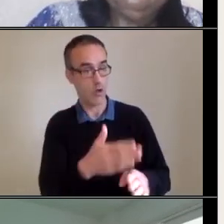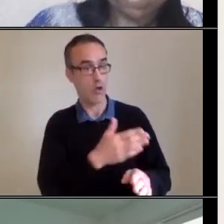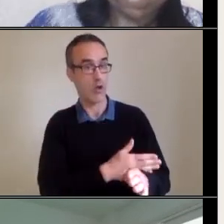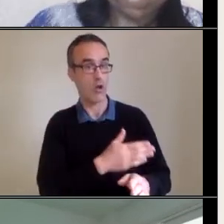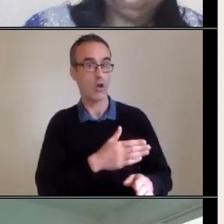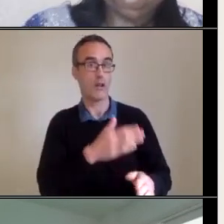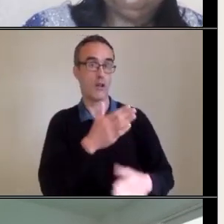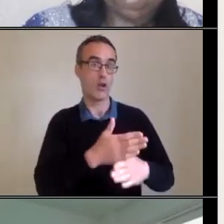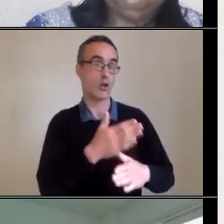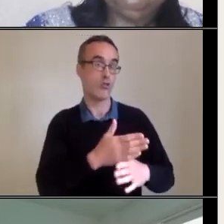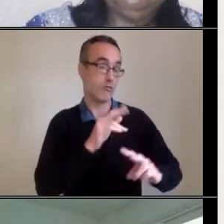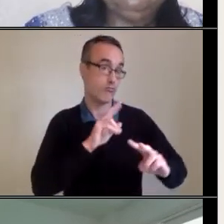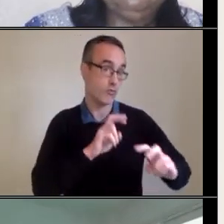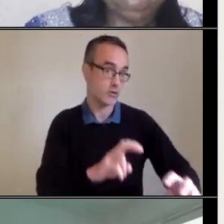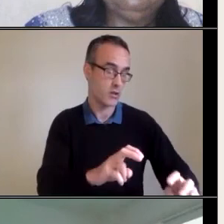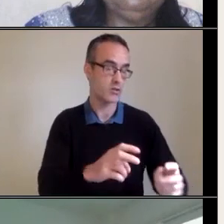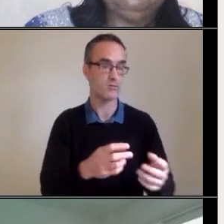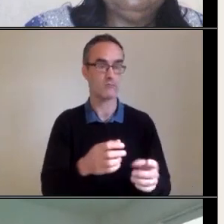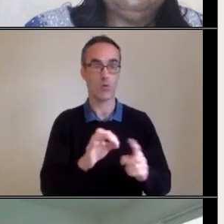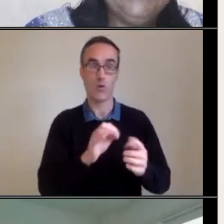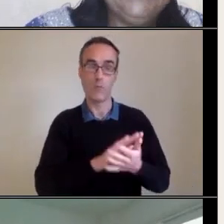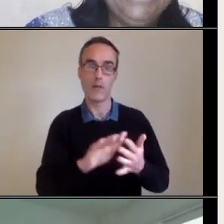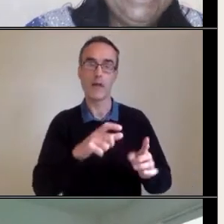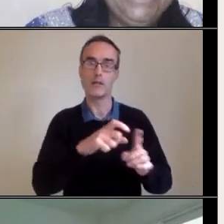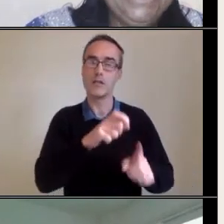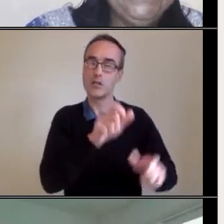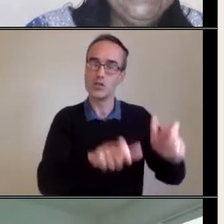PhD students and so on can get their voice heard?